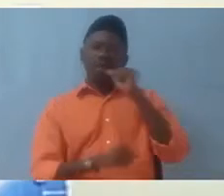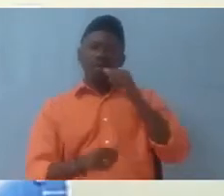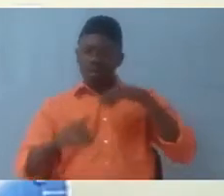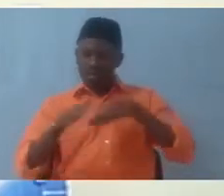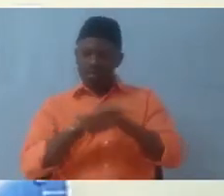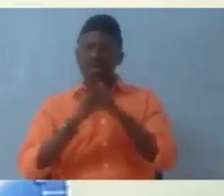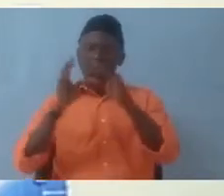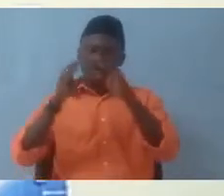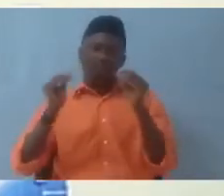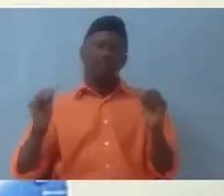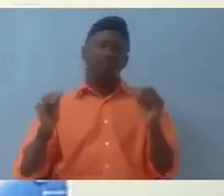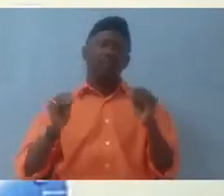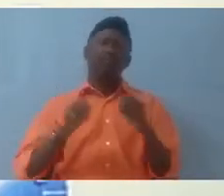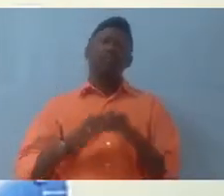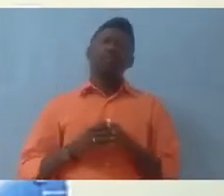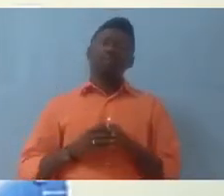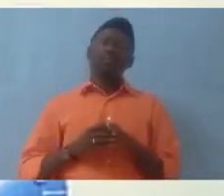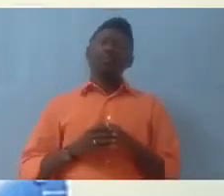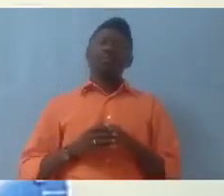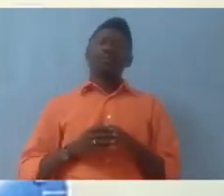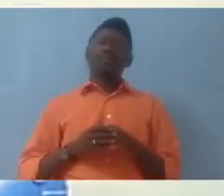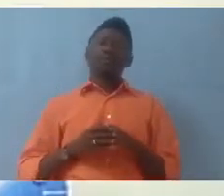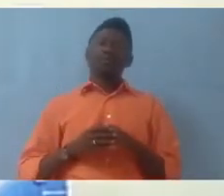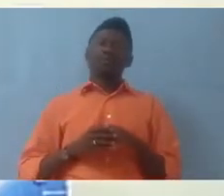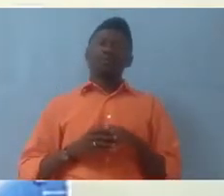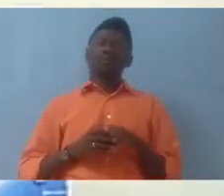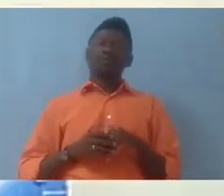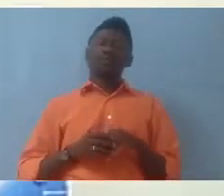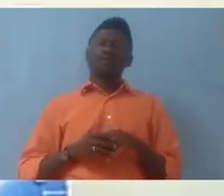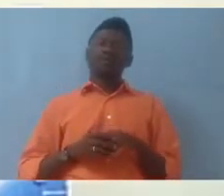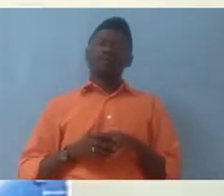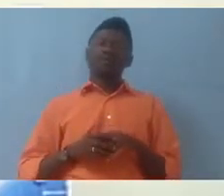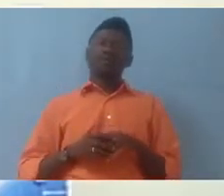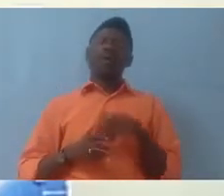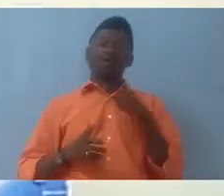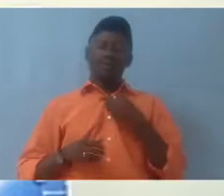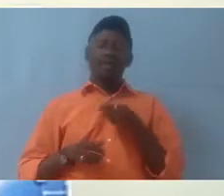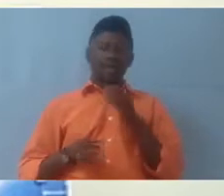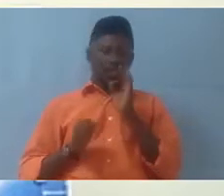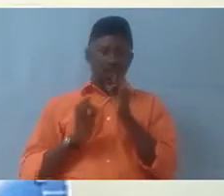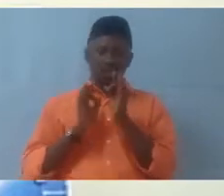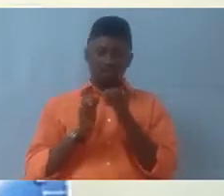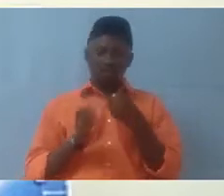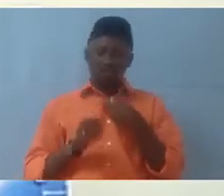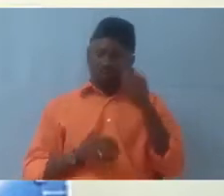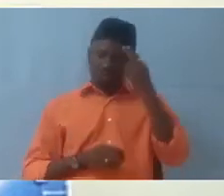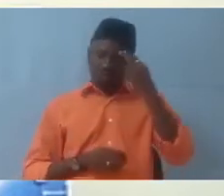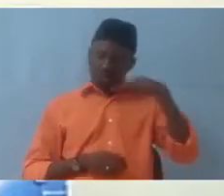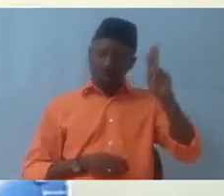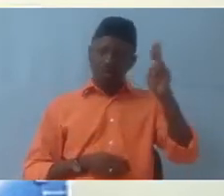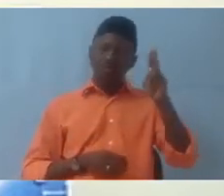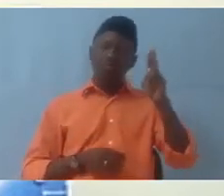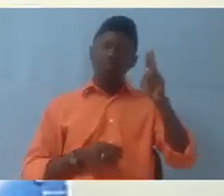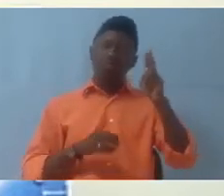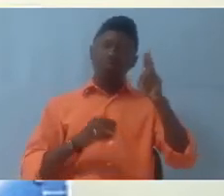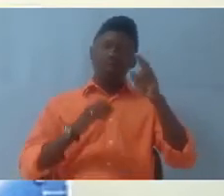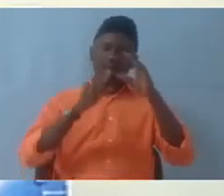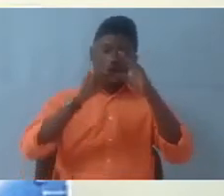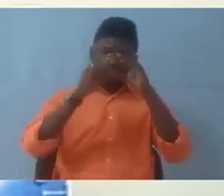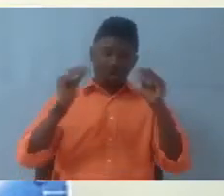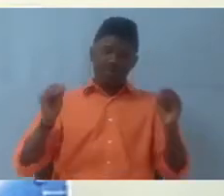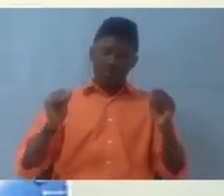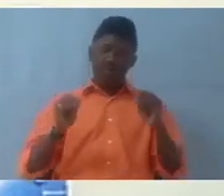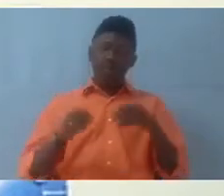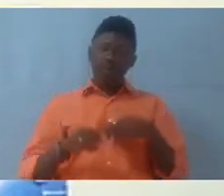pour ñu owan ma ben jamono. So I was asked to go back to my office. Té ñu wax na ñibi to my office. And then they will get back to